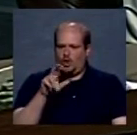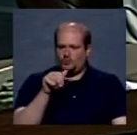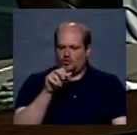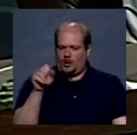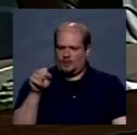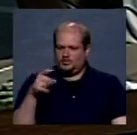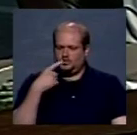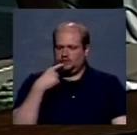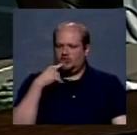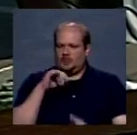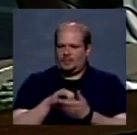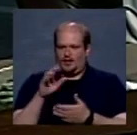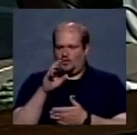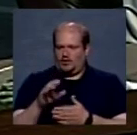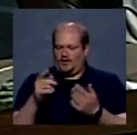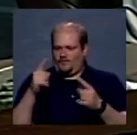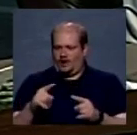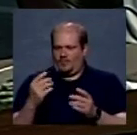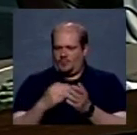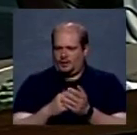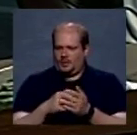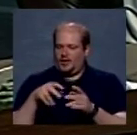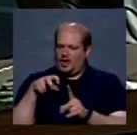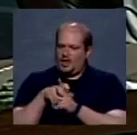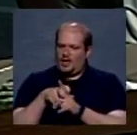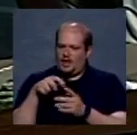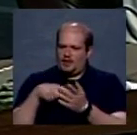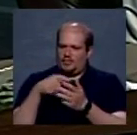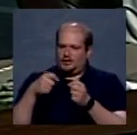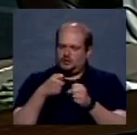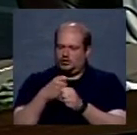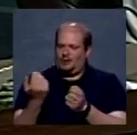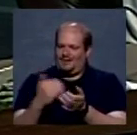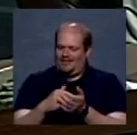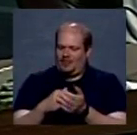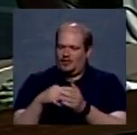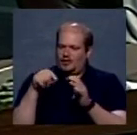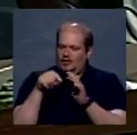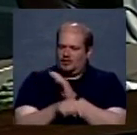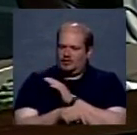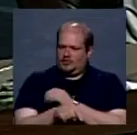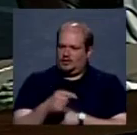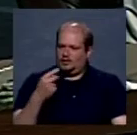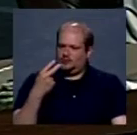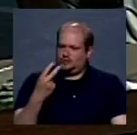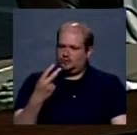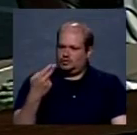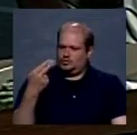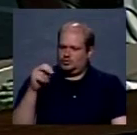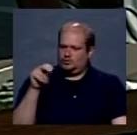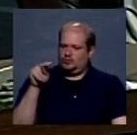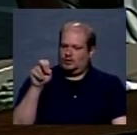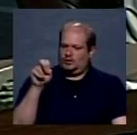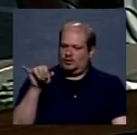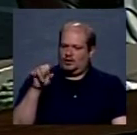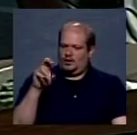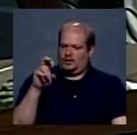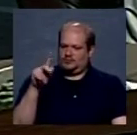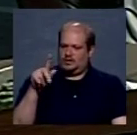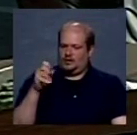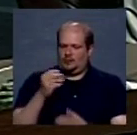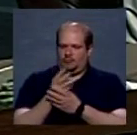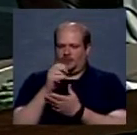And you said that would never happen again, and you got him this year again, and you killed two of his honeysuckle plants that were about $48 a